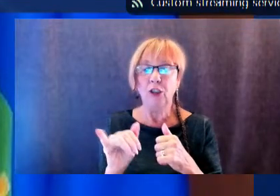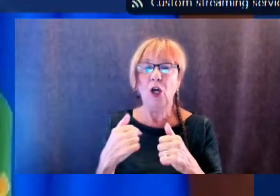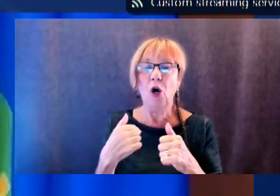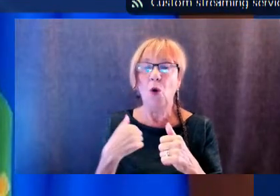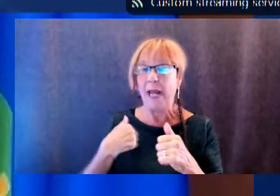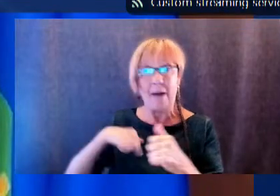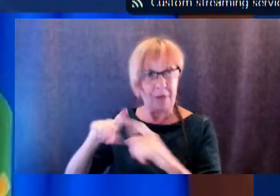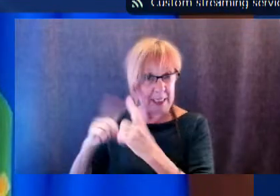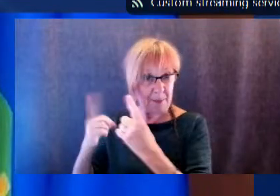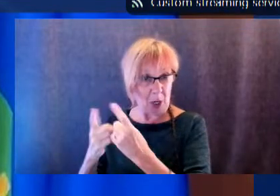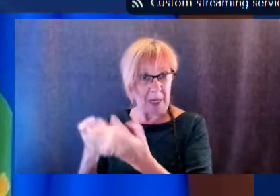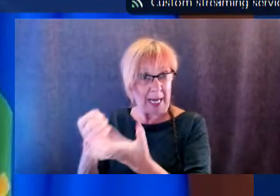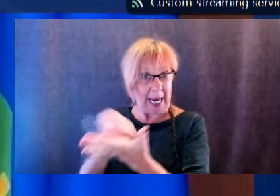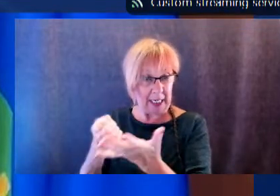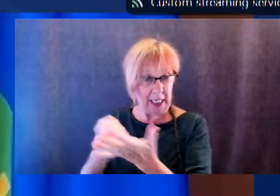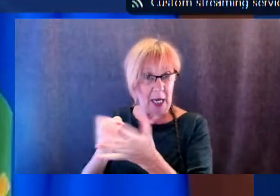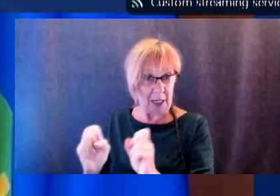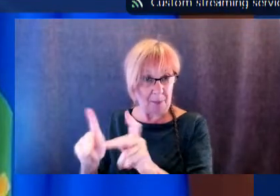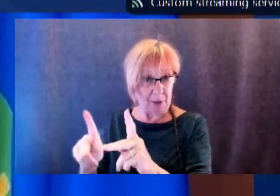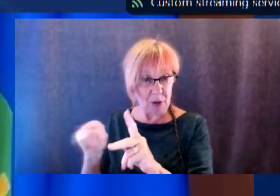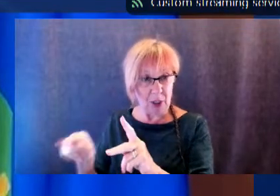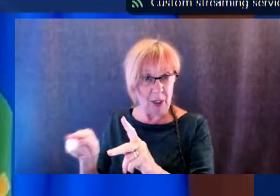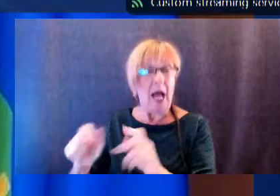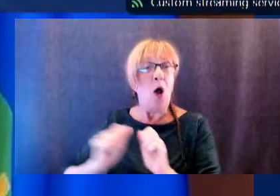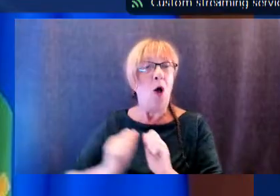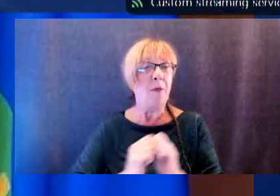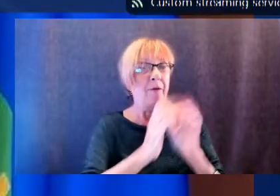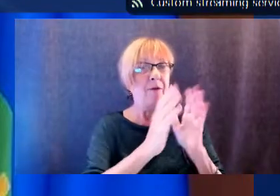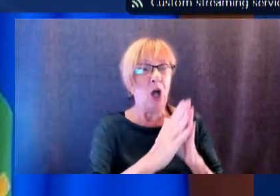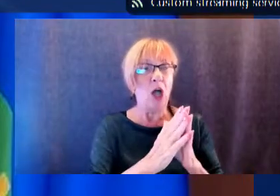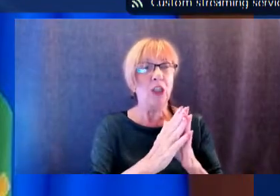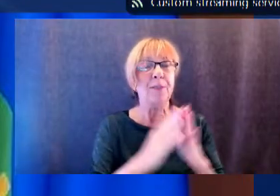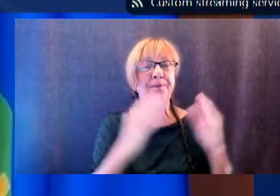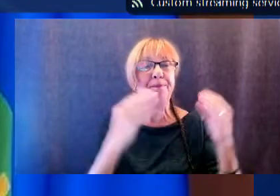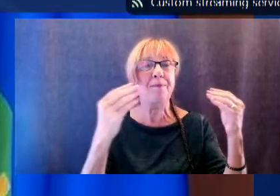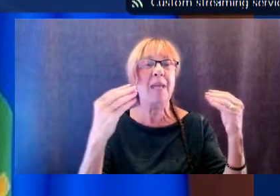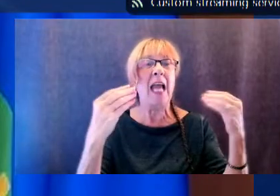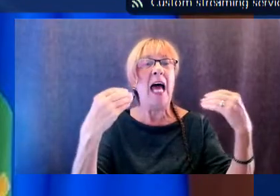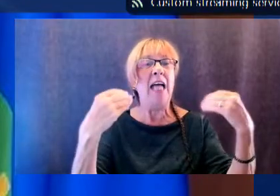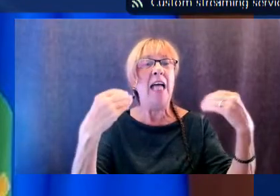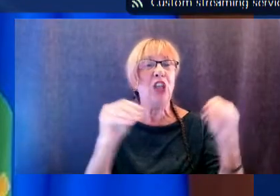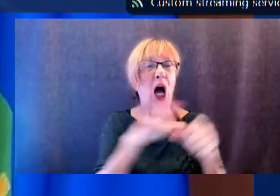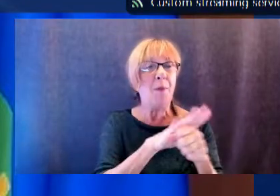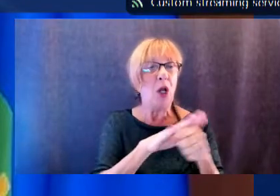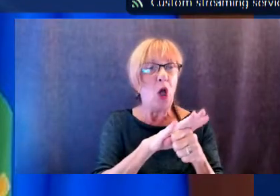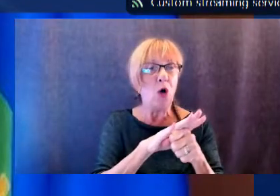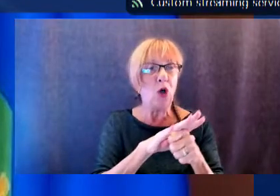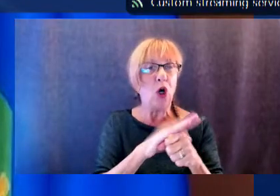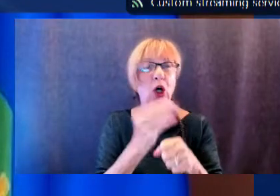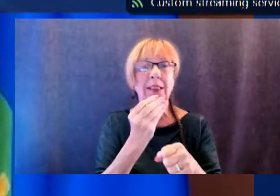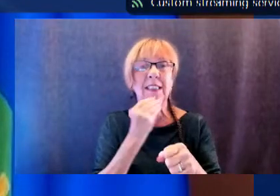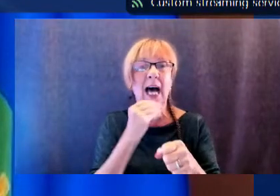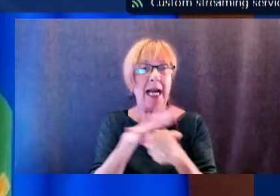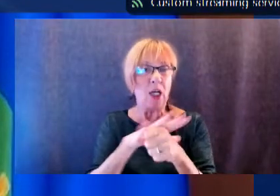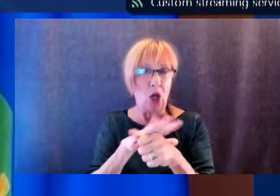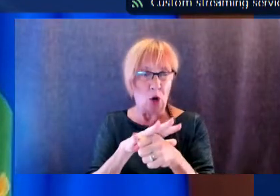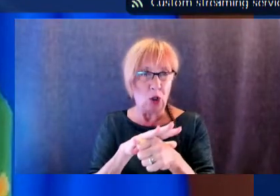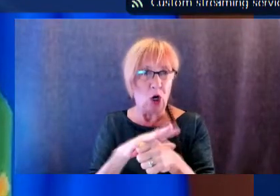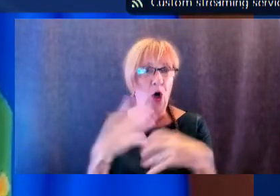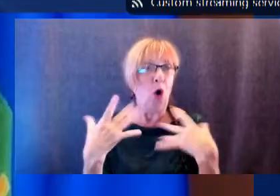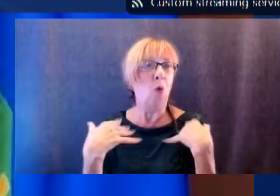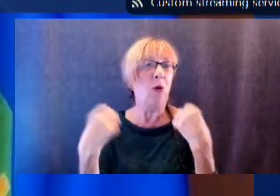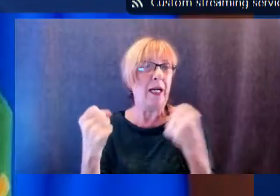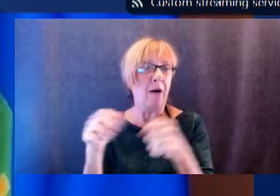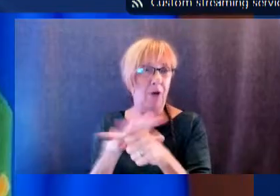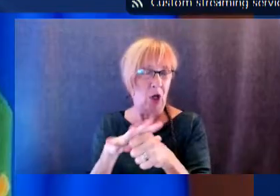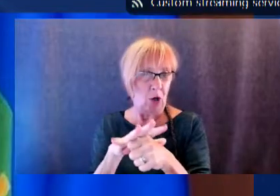Opportunity, we've launched the Shop Local, Dine Local, Recover Local campaign. Altadena businesses need